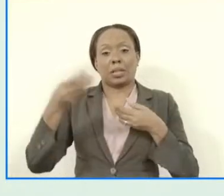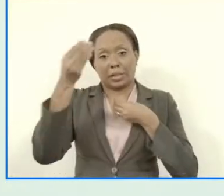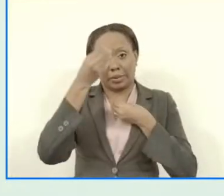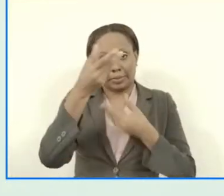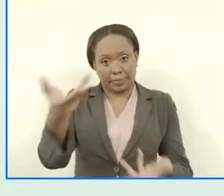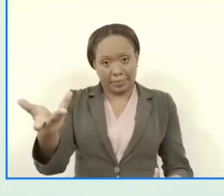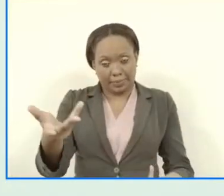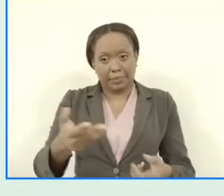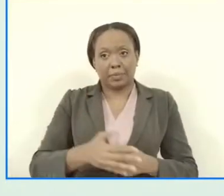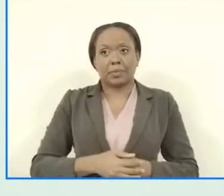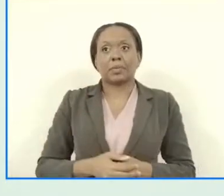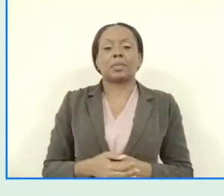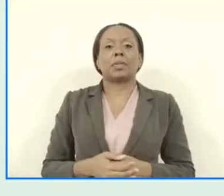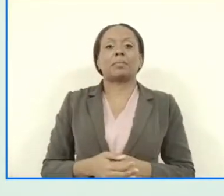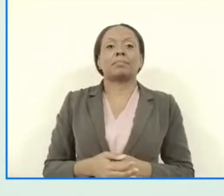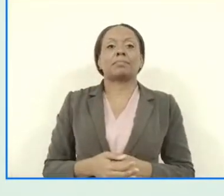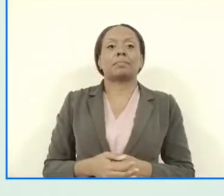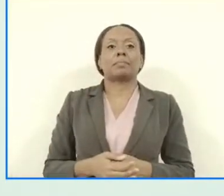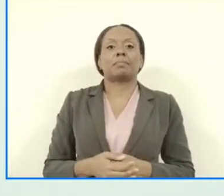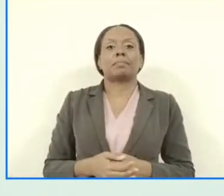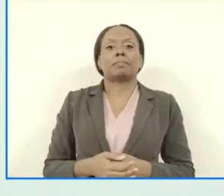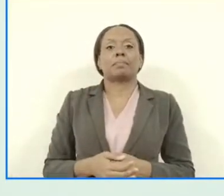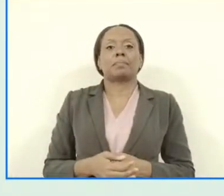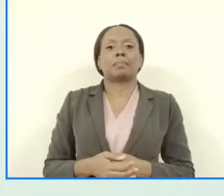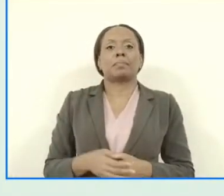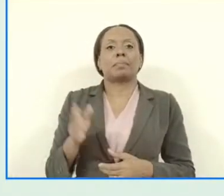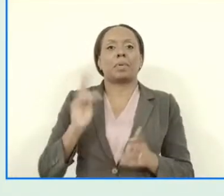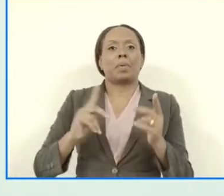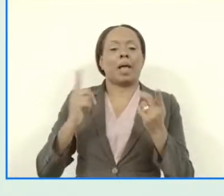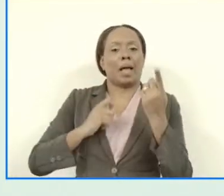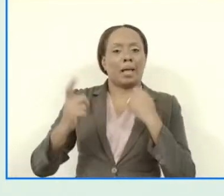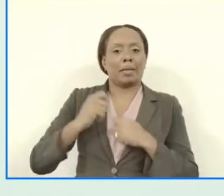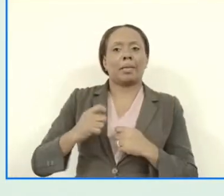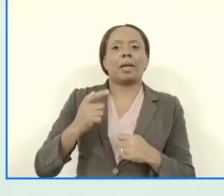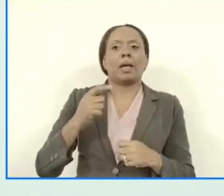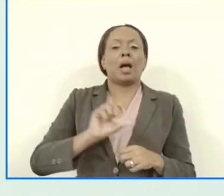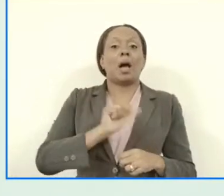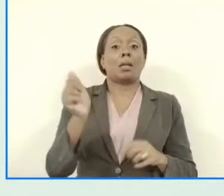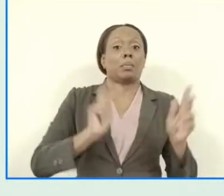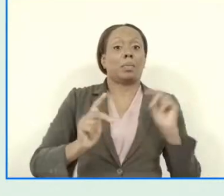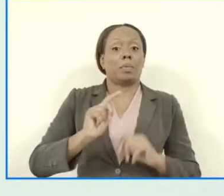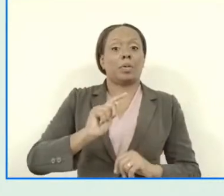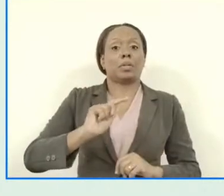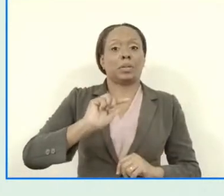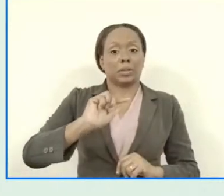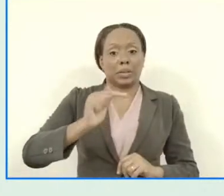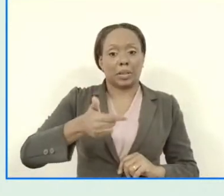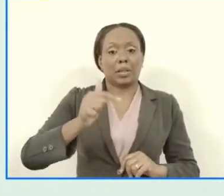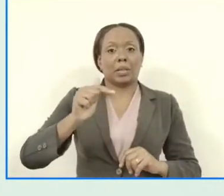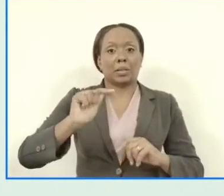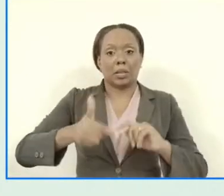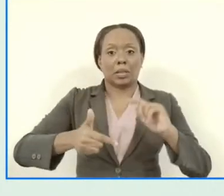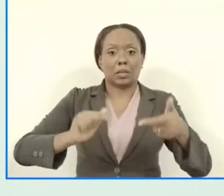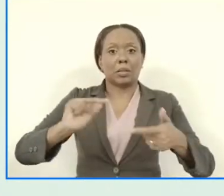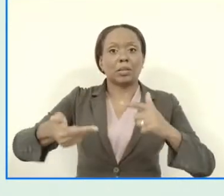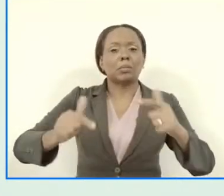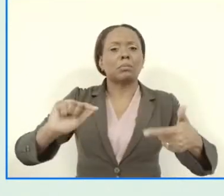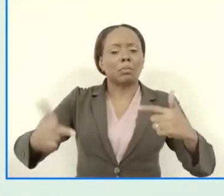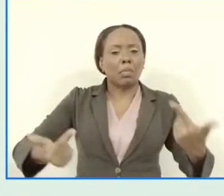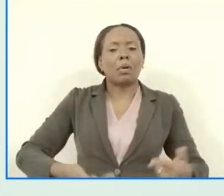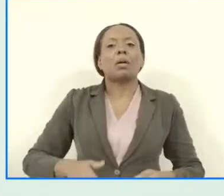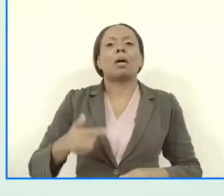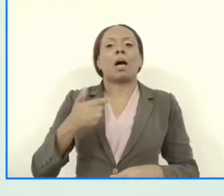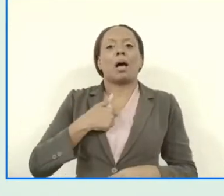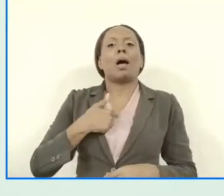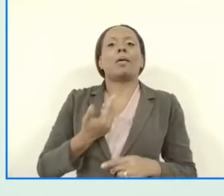you. So I will come back to address some of the questions that are coming in and to give you other key information during this press conference.